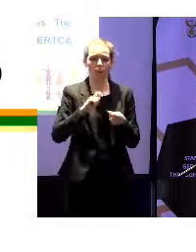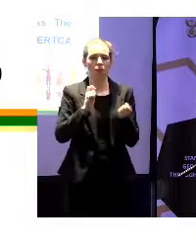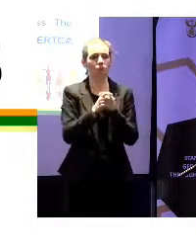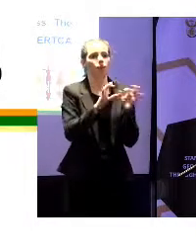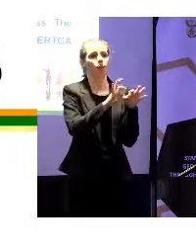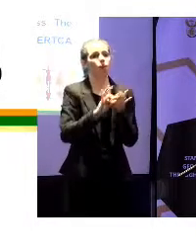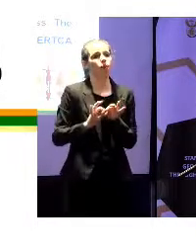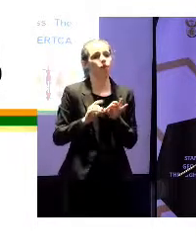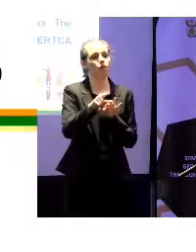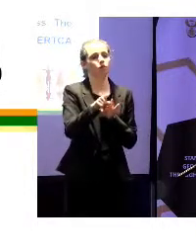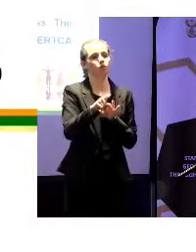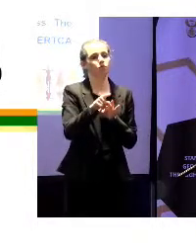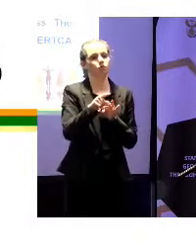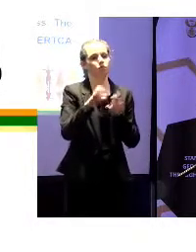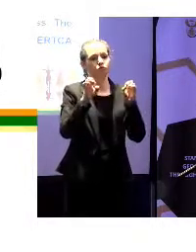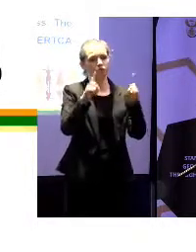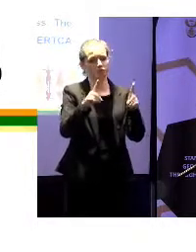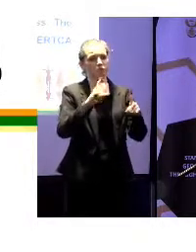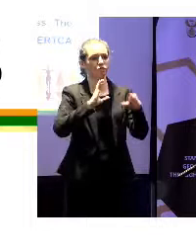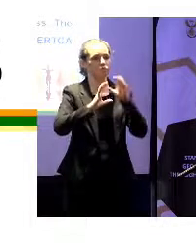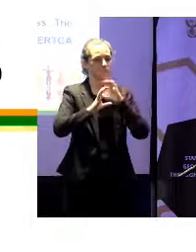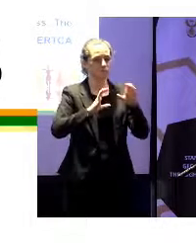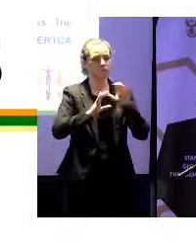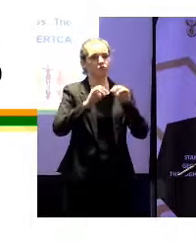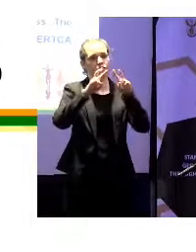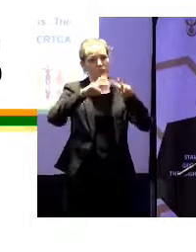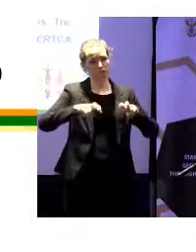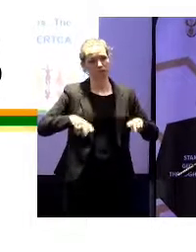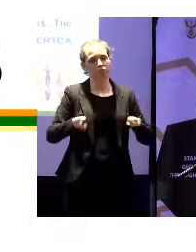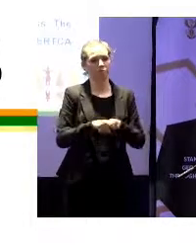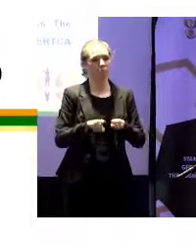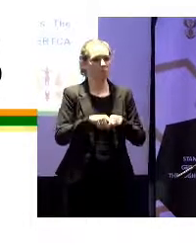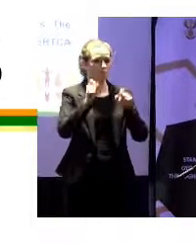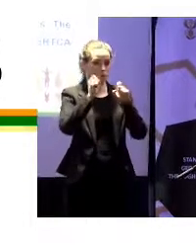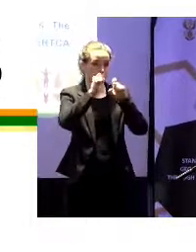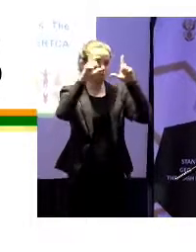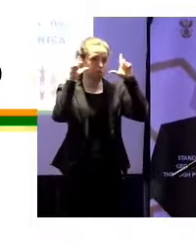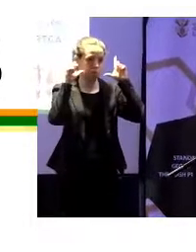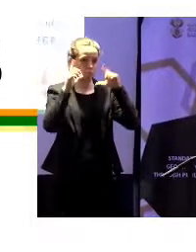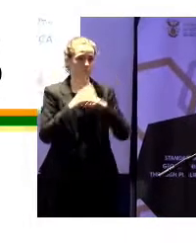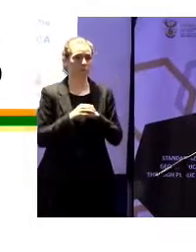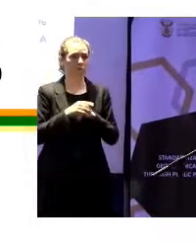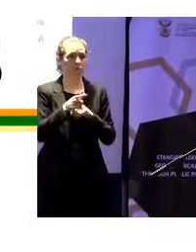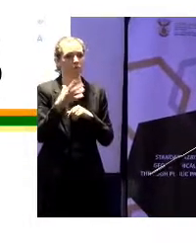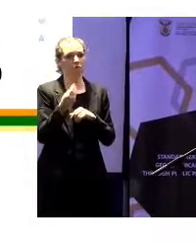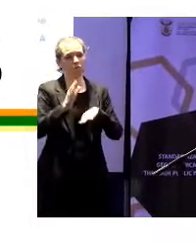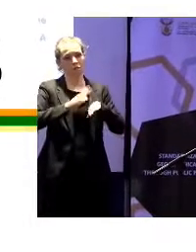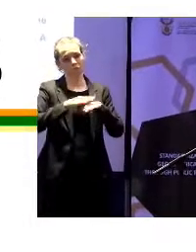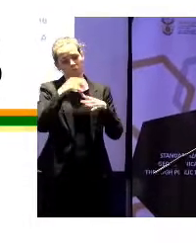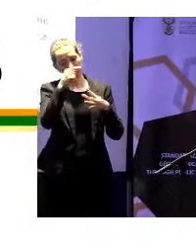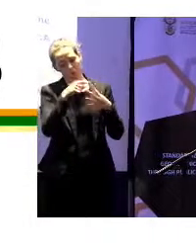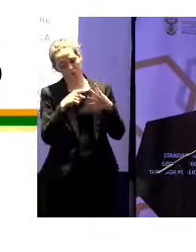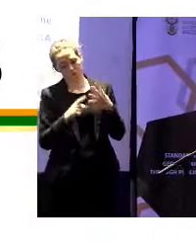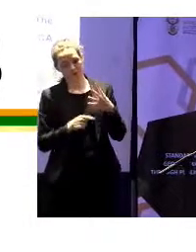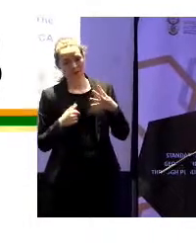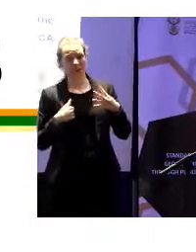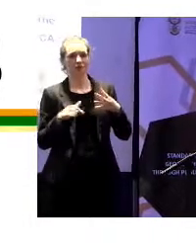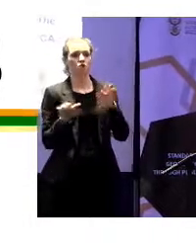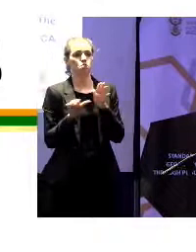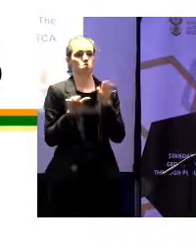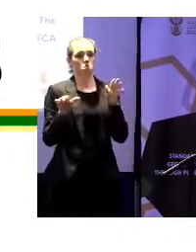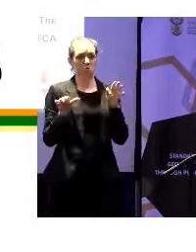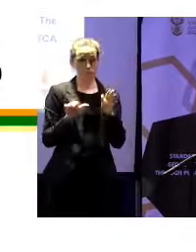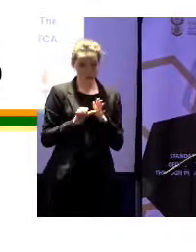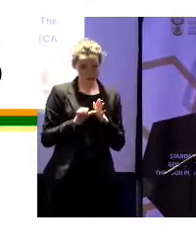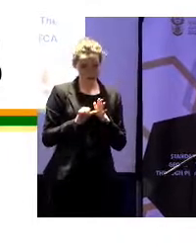training, communication, and very importantly, awareness. The following are some of the major functions required from